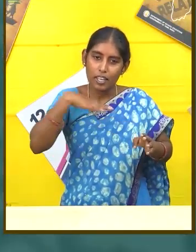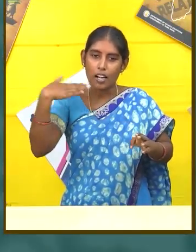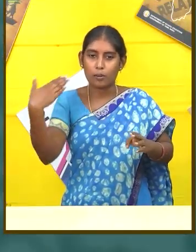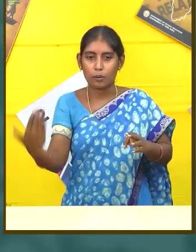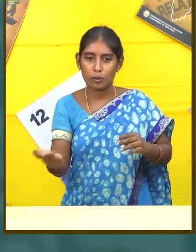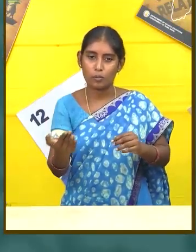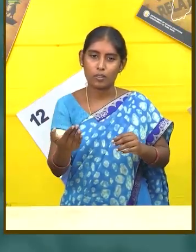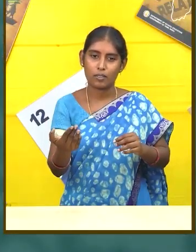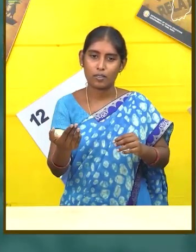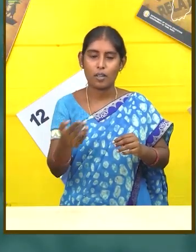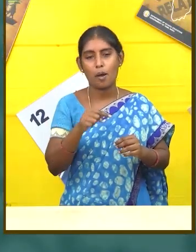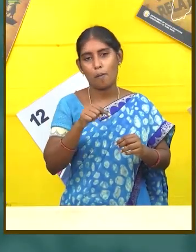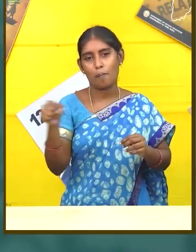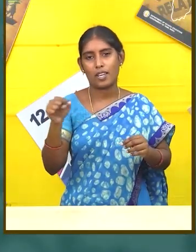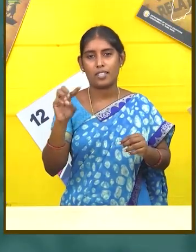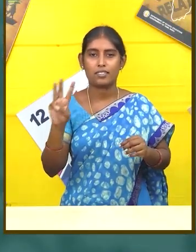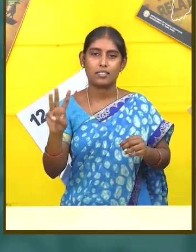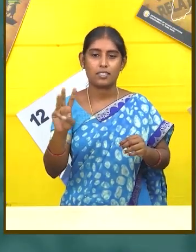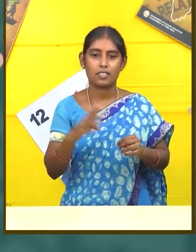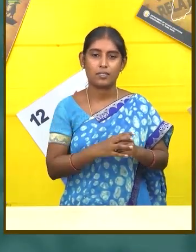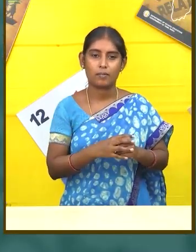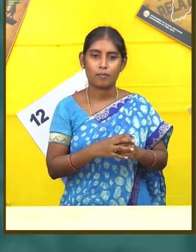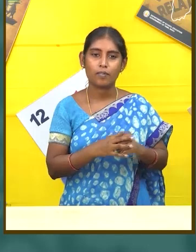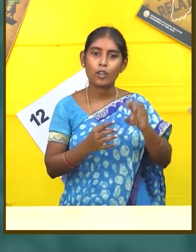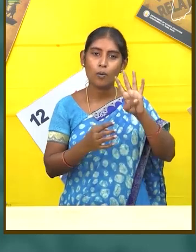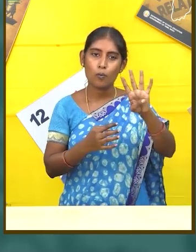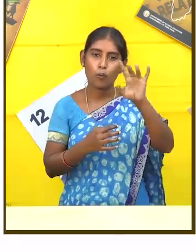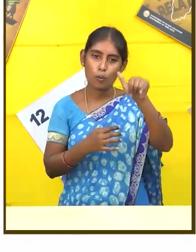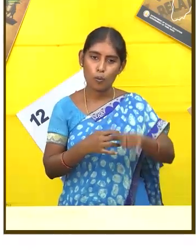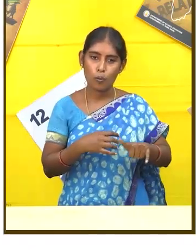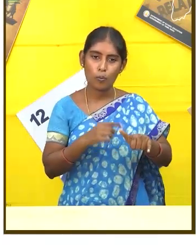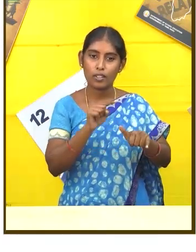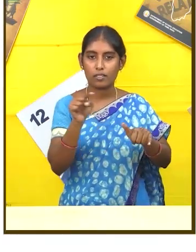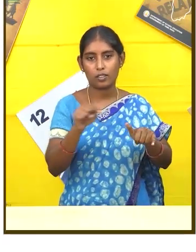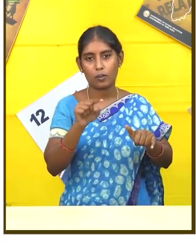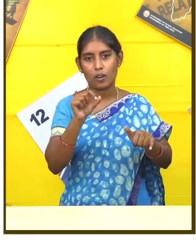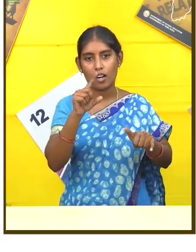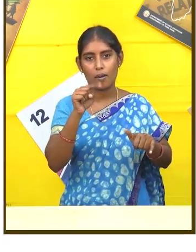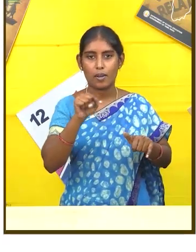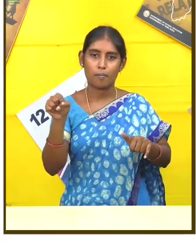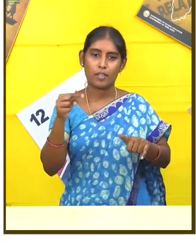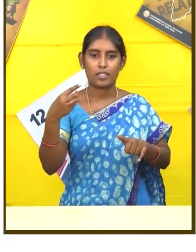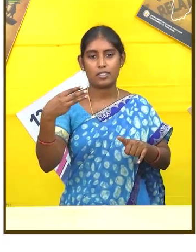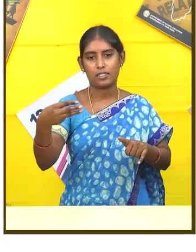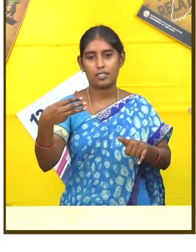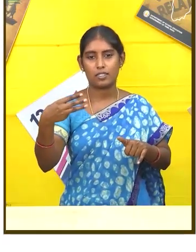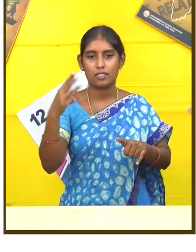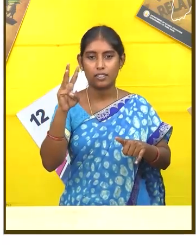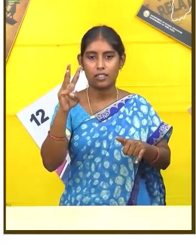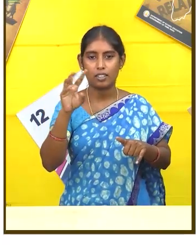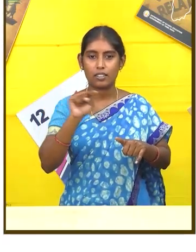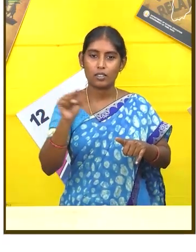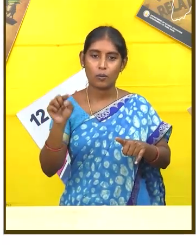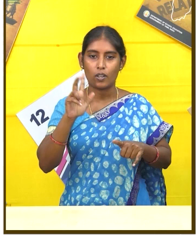side. So, what happens? Minus 3. So, 4y equal to 11 minus 3. What is 11 minus